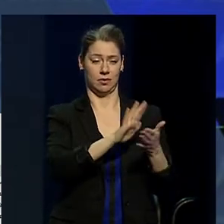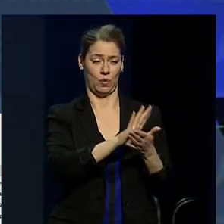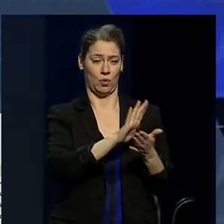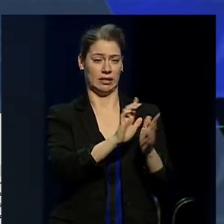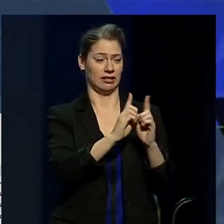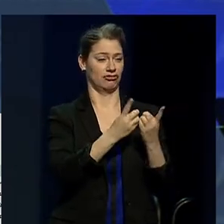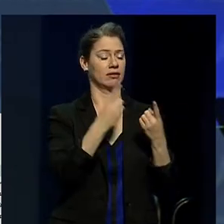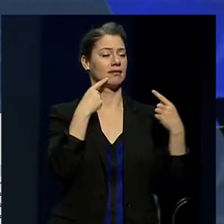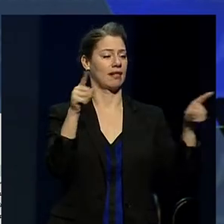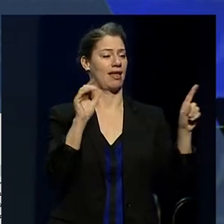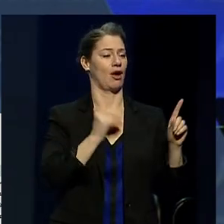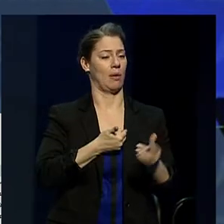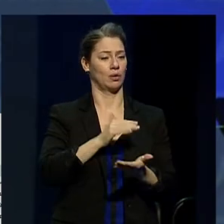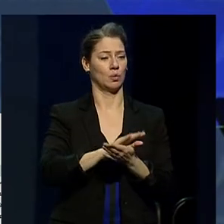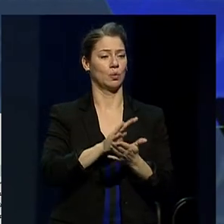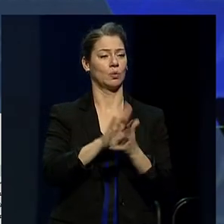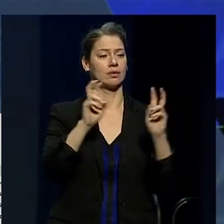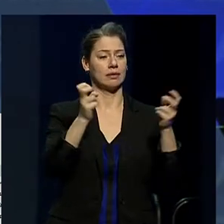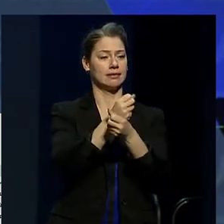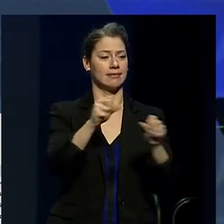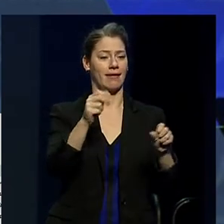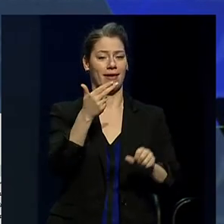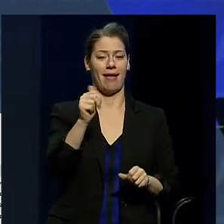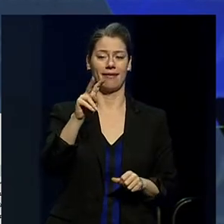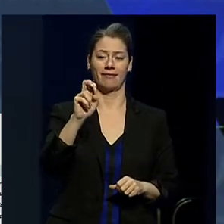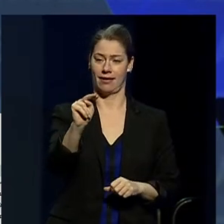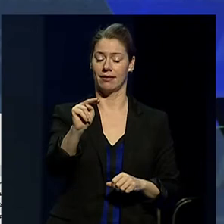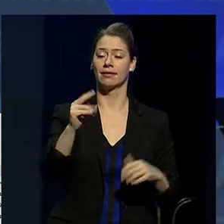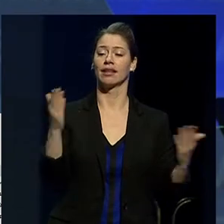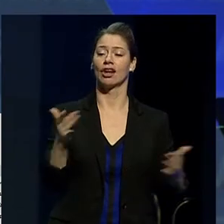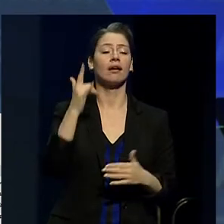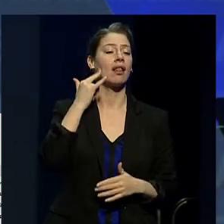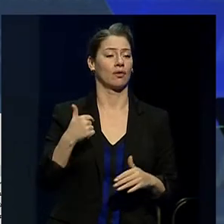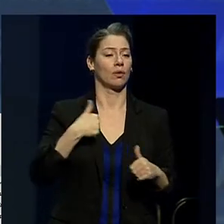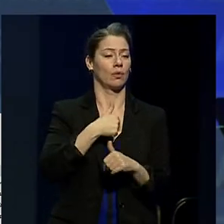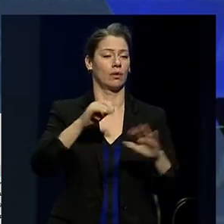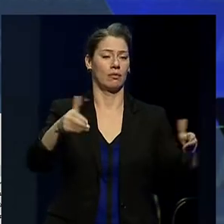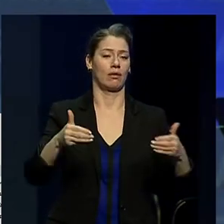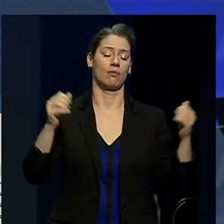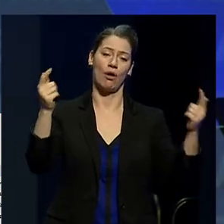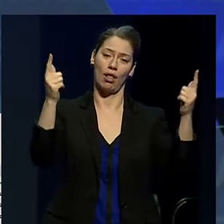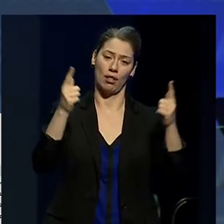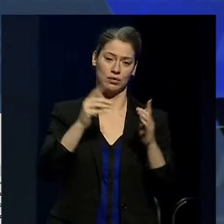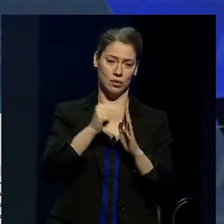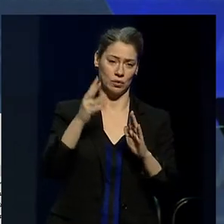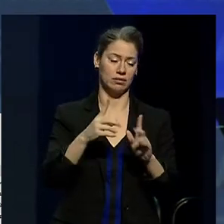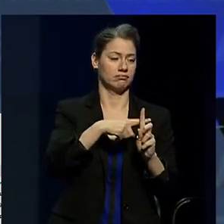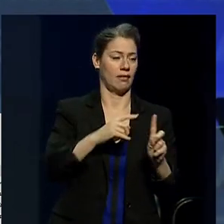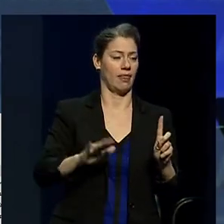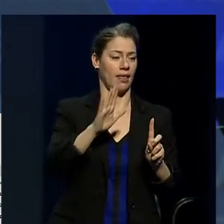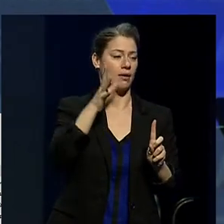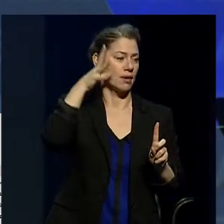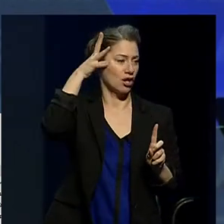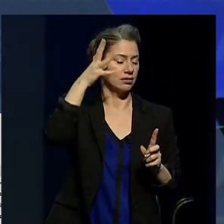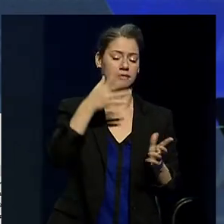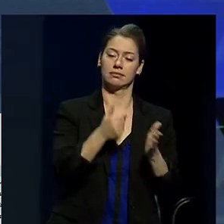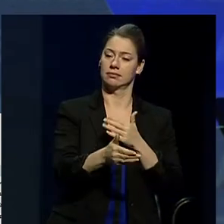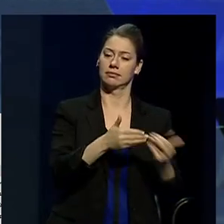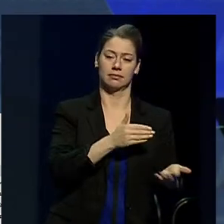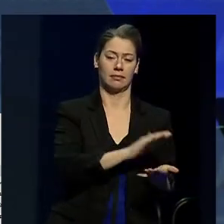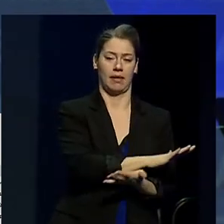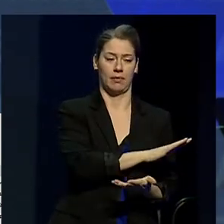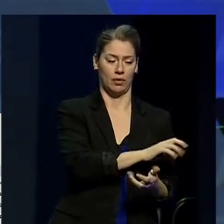safe havens. In California, we welcome all students and their parents, whether documented or not. We